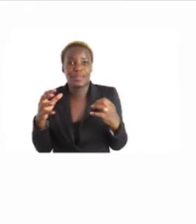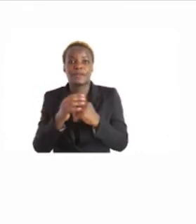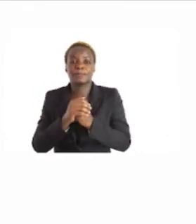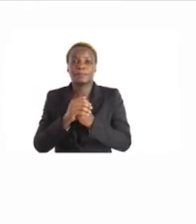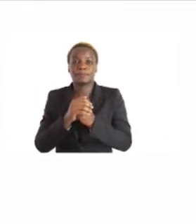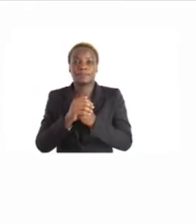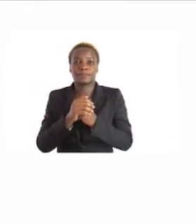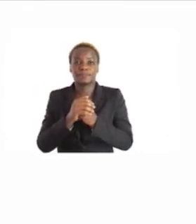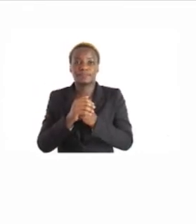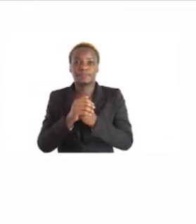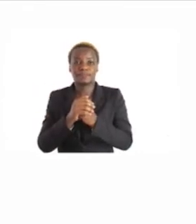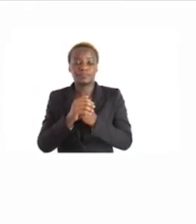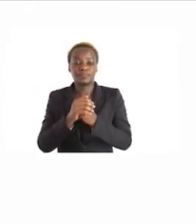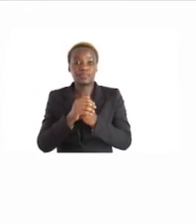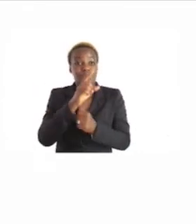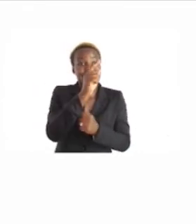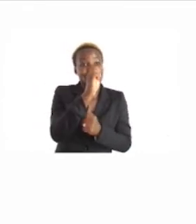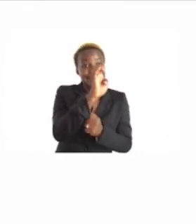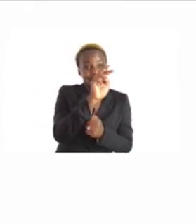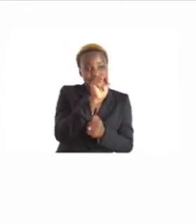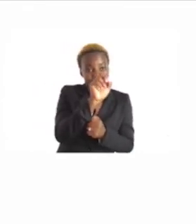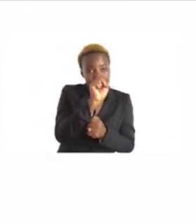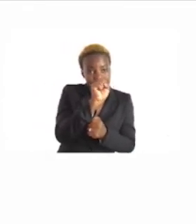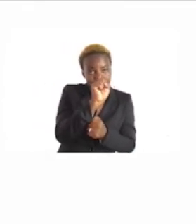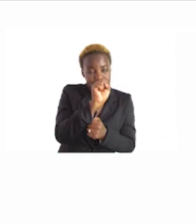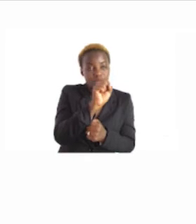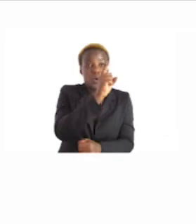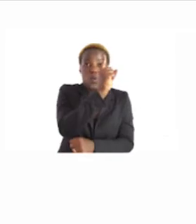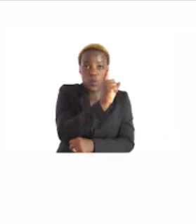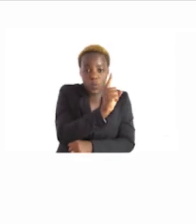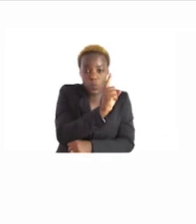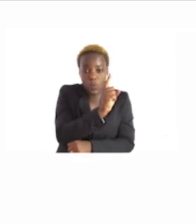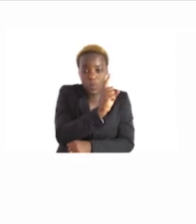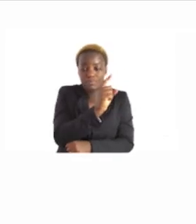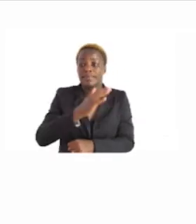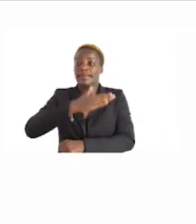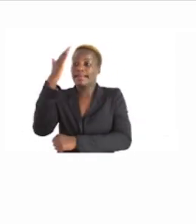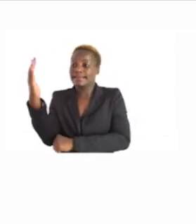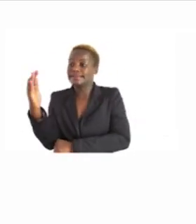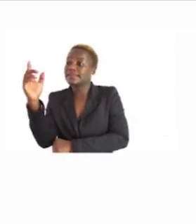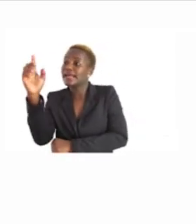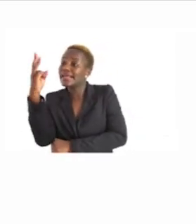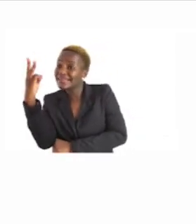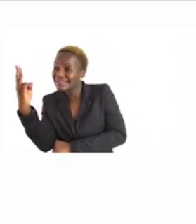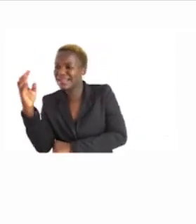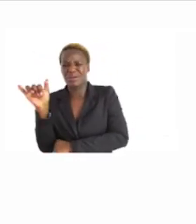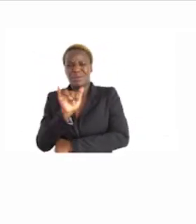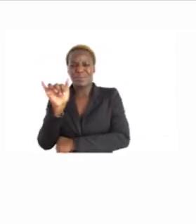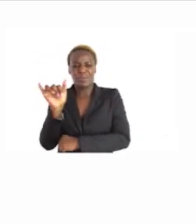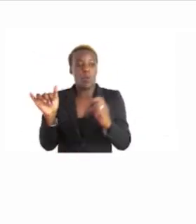the tens. We can see we have a 1 and we have a 3 on the other hand. Which number do you think is